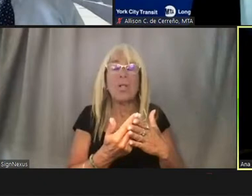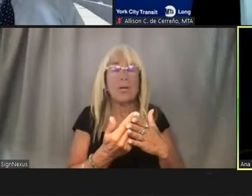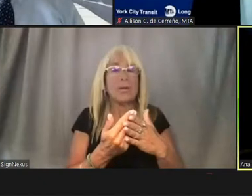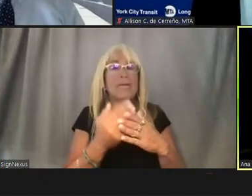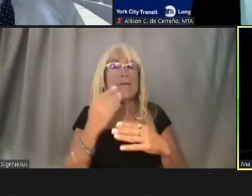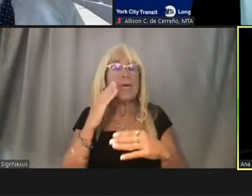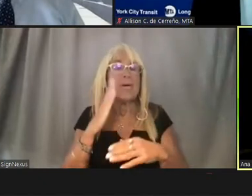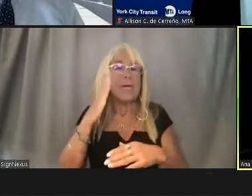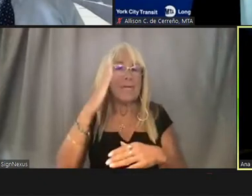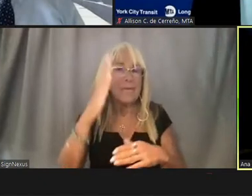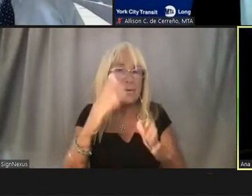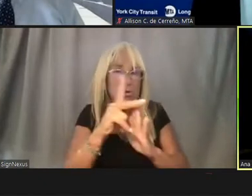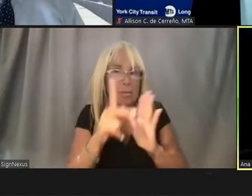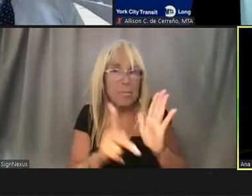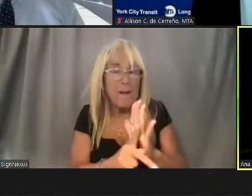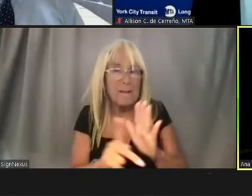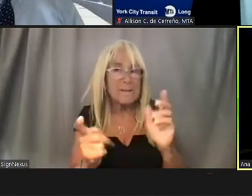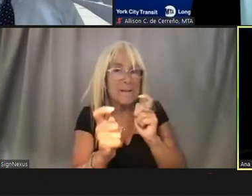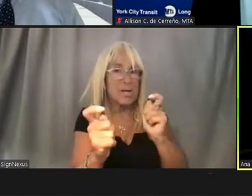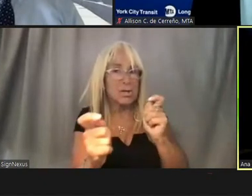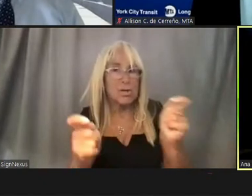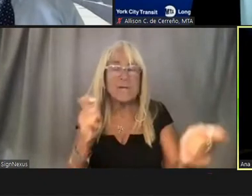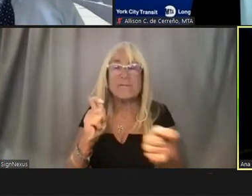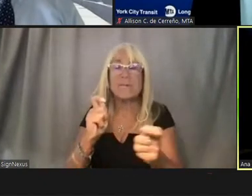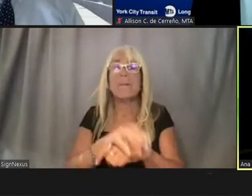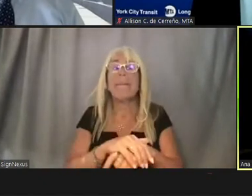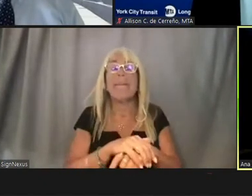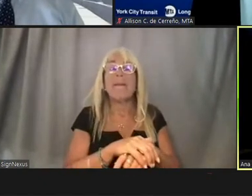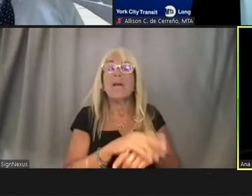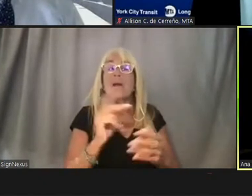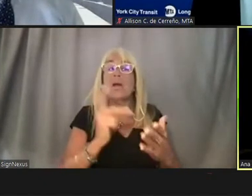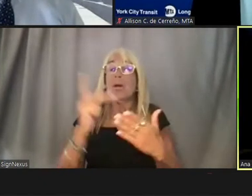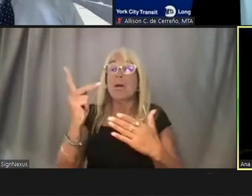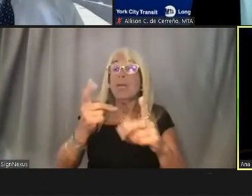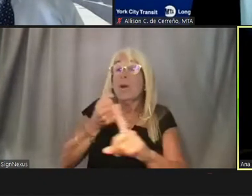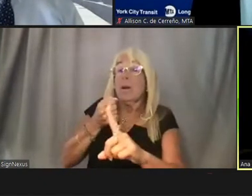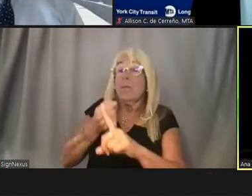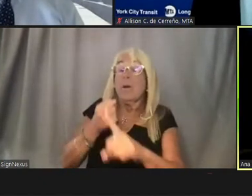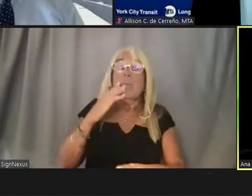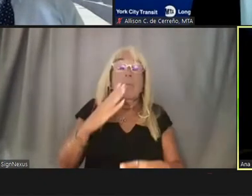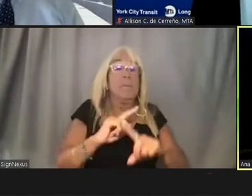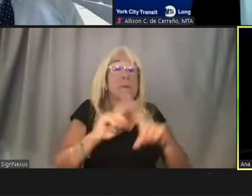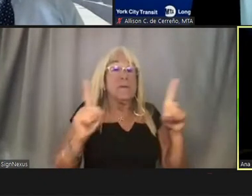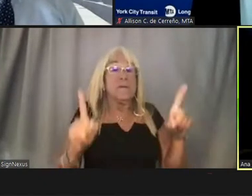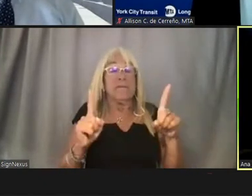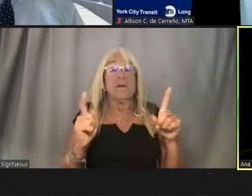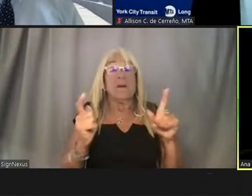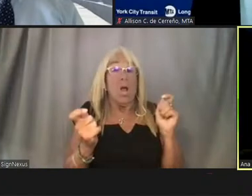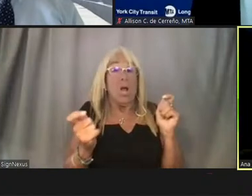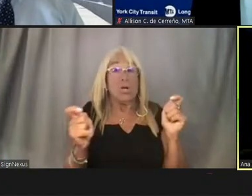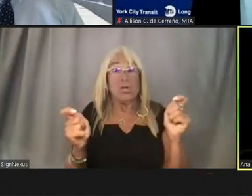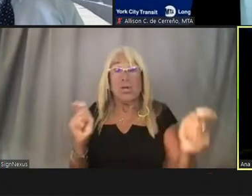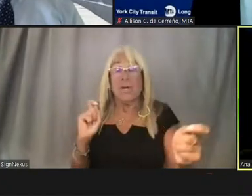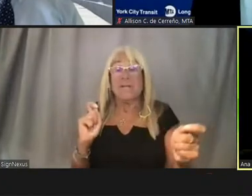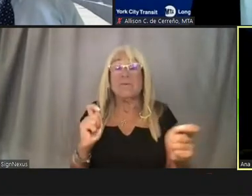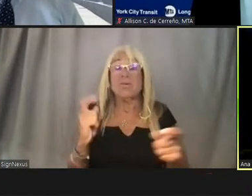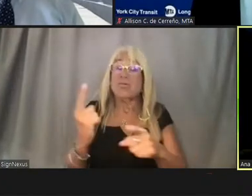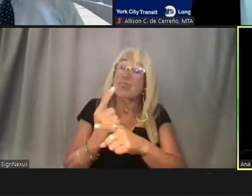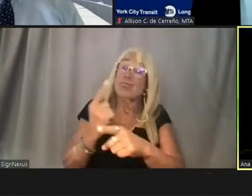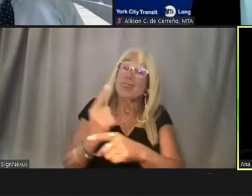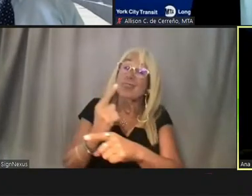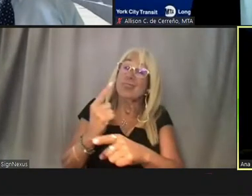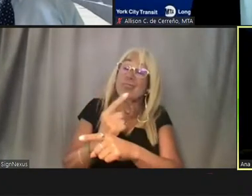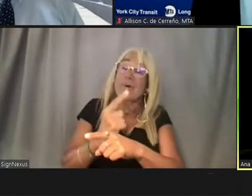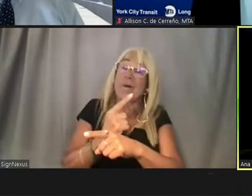while the EA models are sophisticated the program's actual impact will be different adjustments should be considered at regular intervals